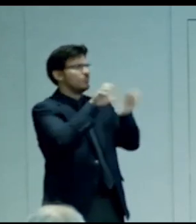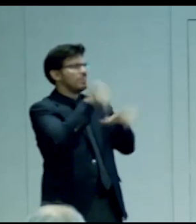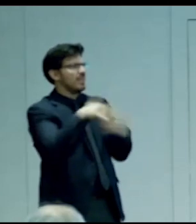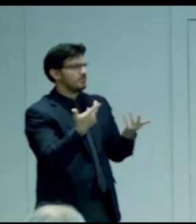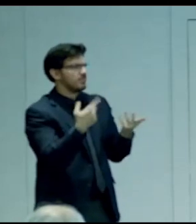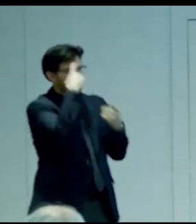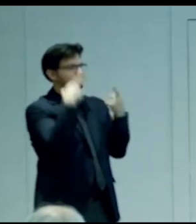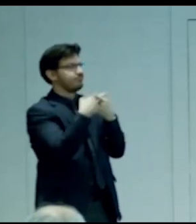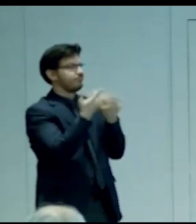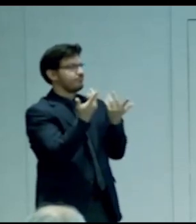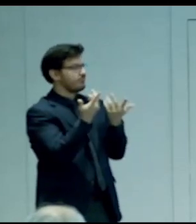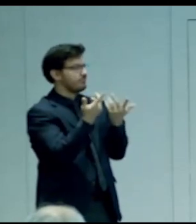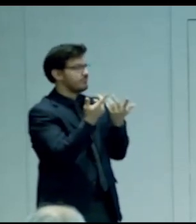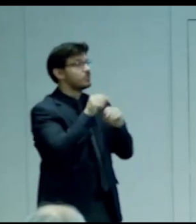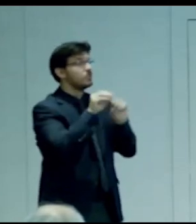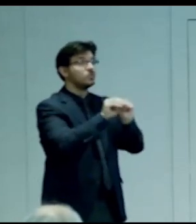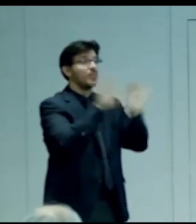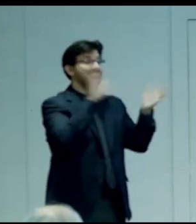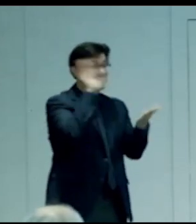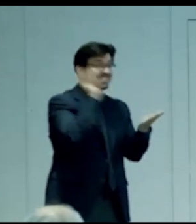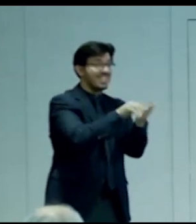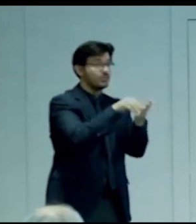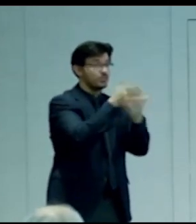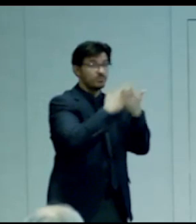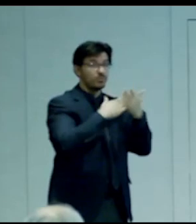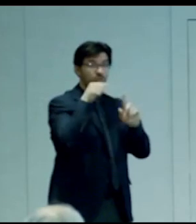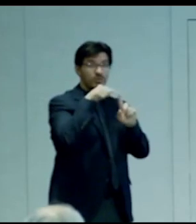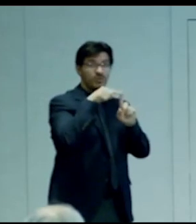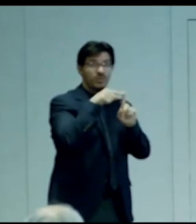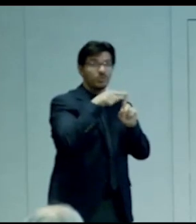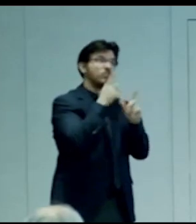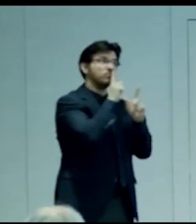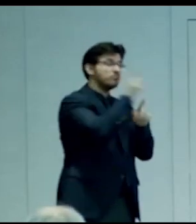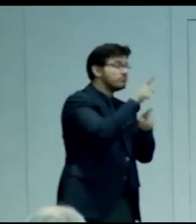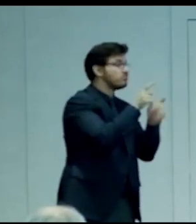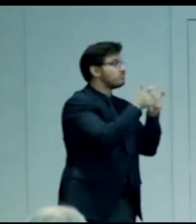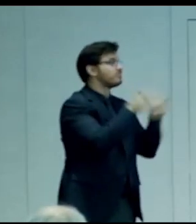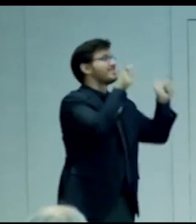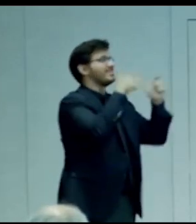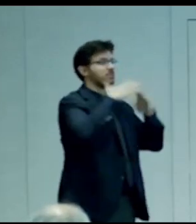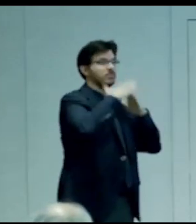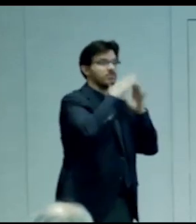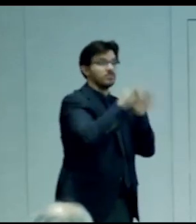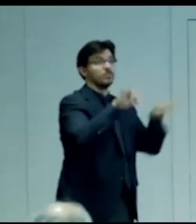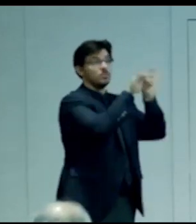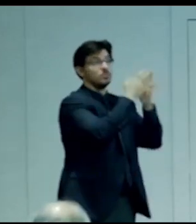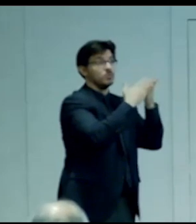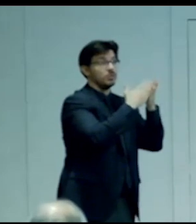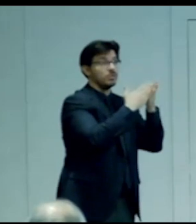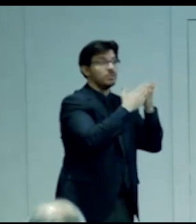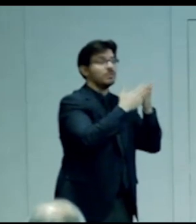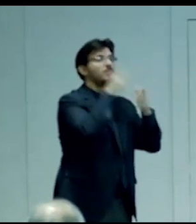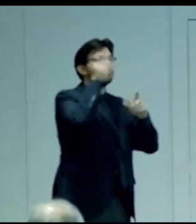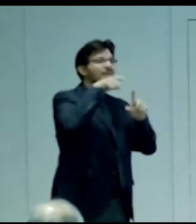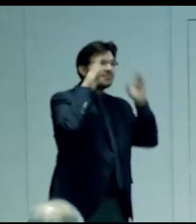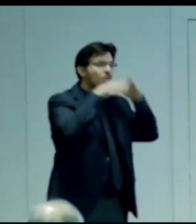clearly the central component, one of, if not the major component, has to be what the teachers and what the schools